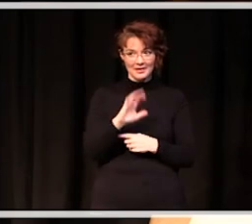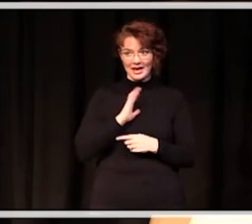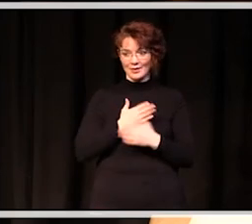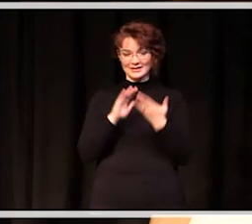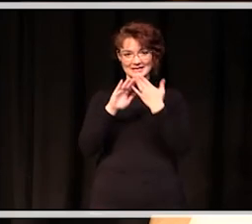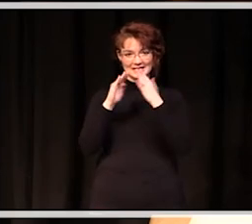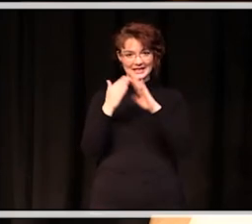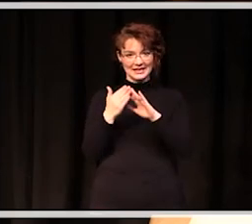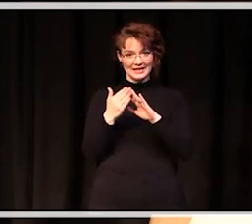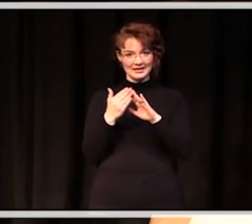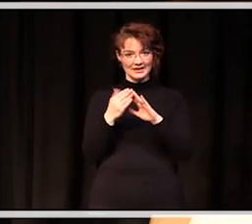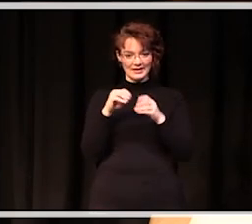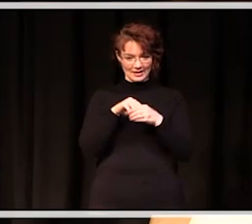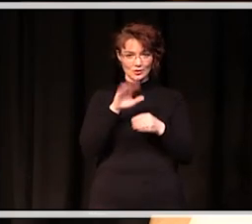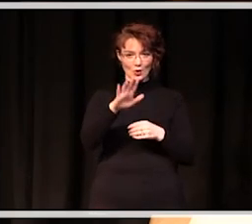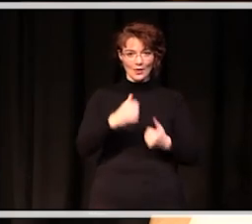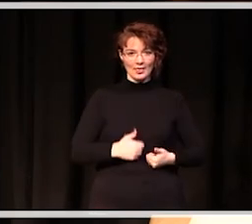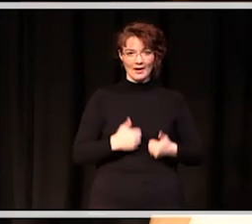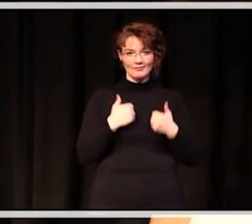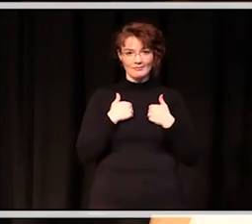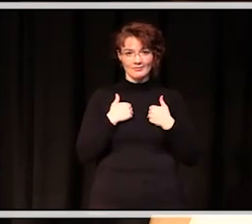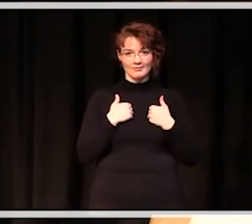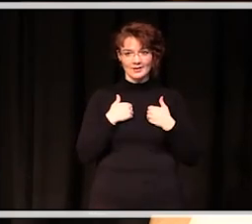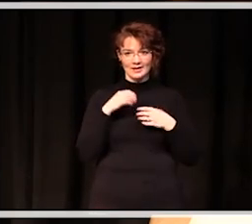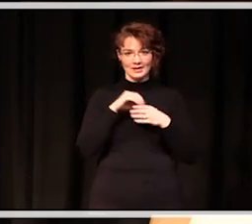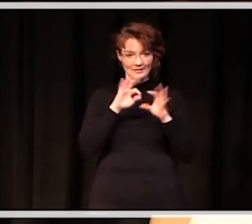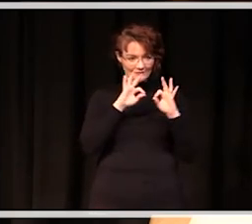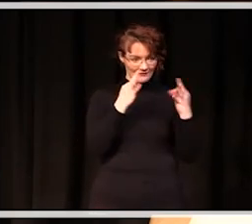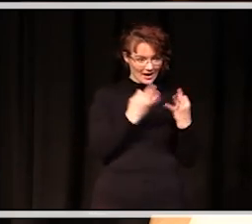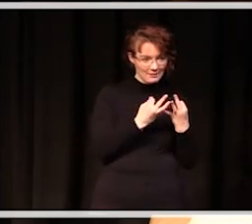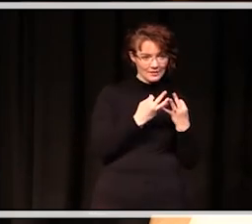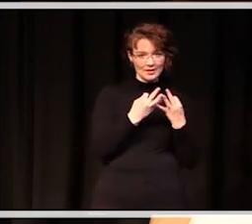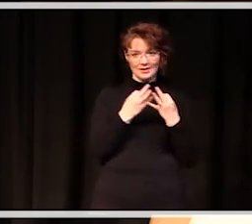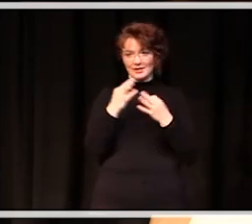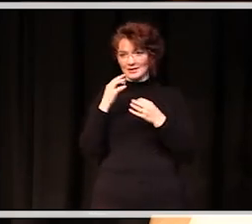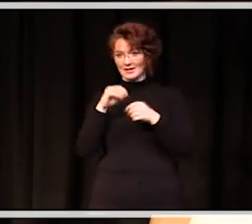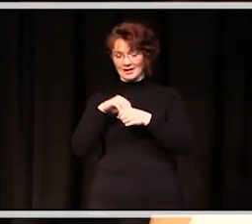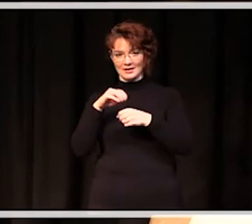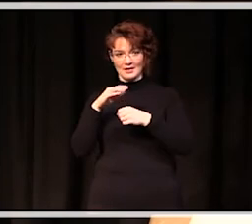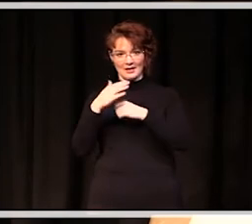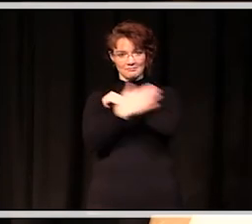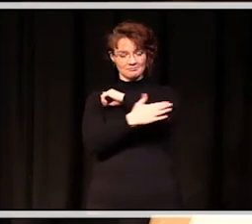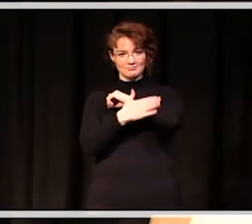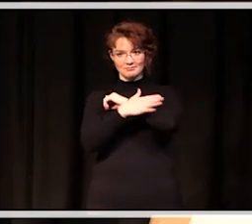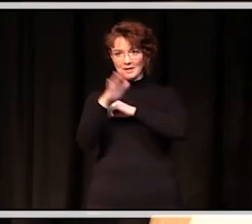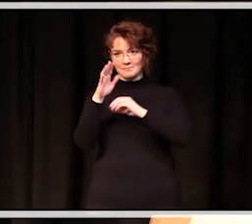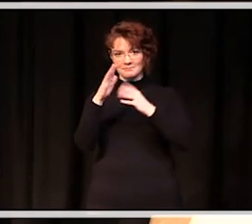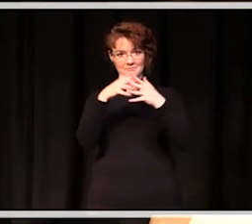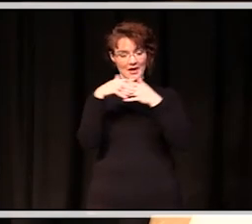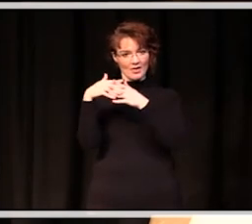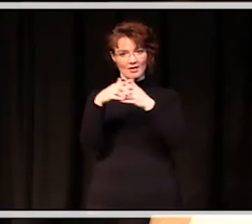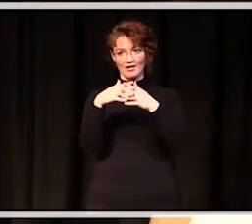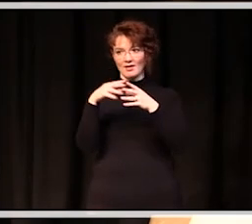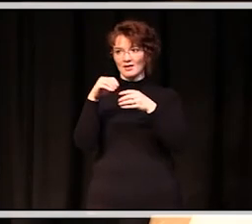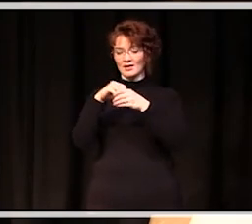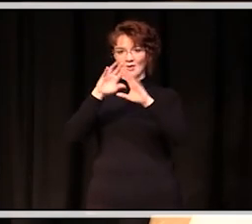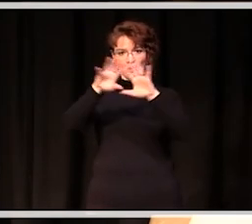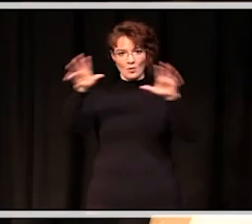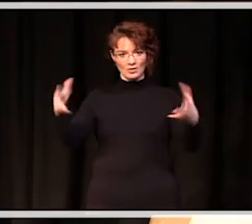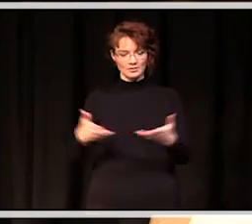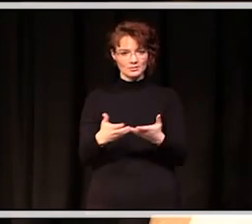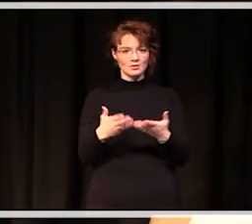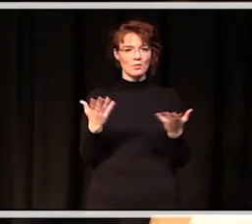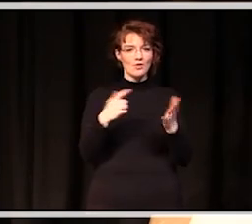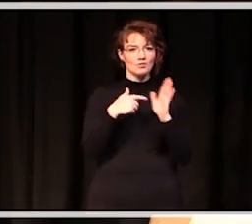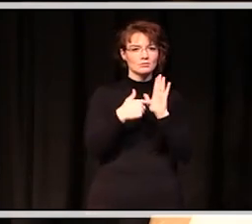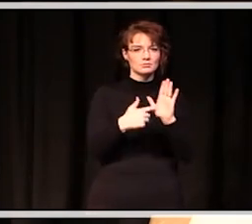city. Imagine what could happen in our nation, in our world. I'm going to tell you what happened. Lies would be exposed. The scam artists would be